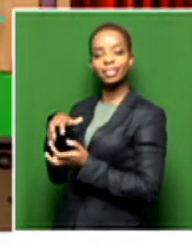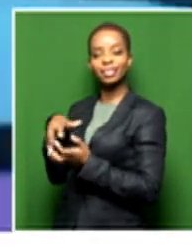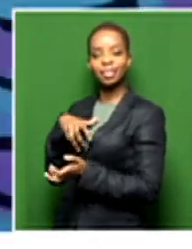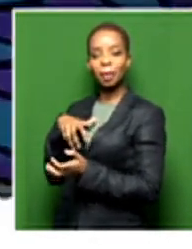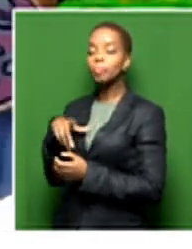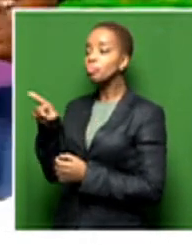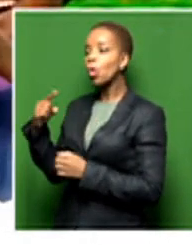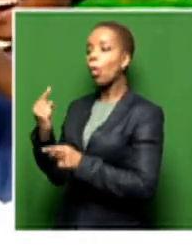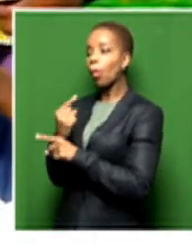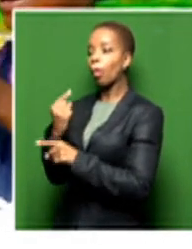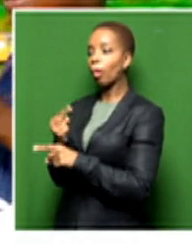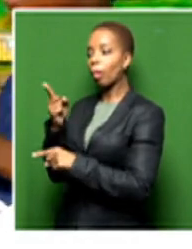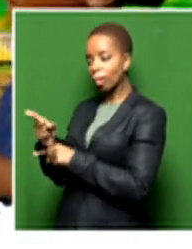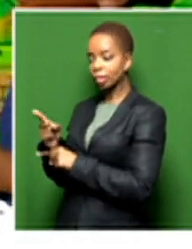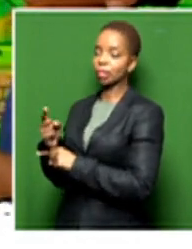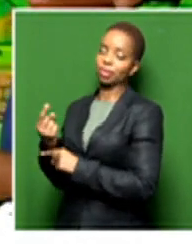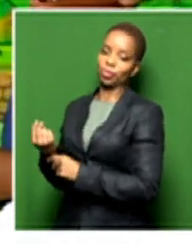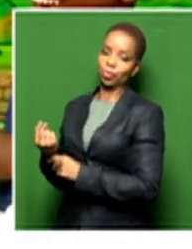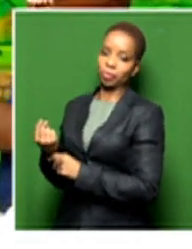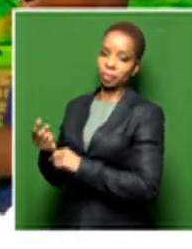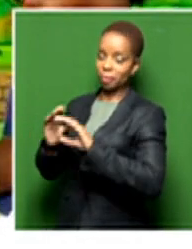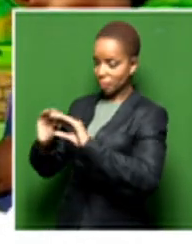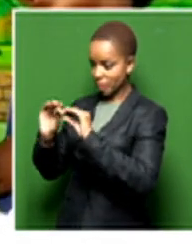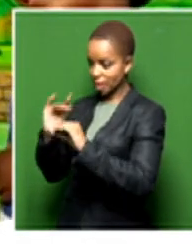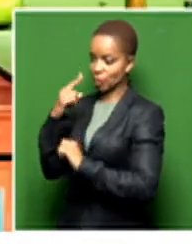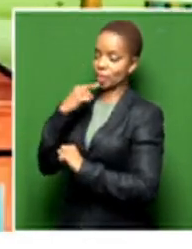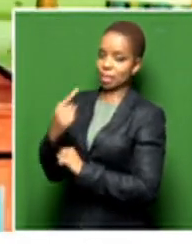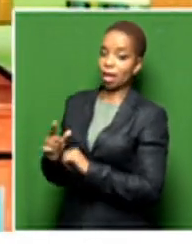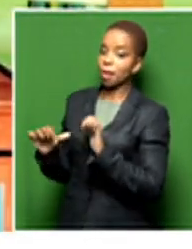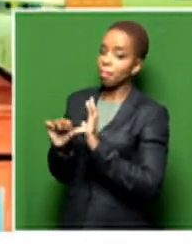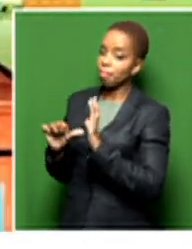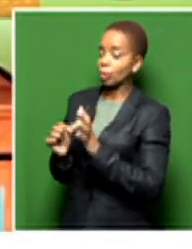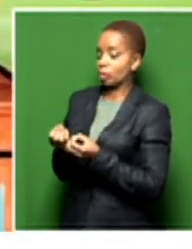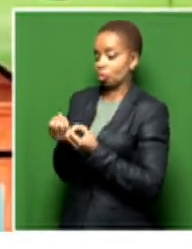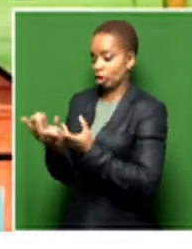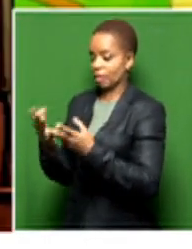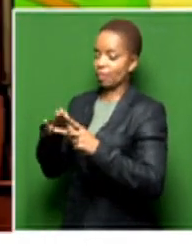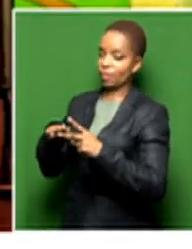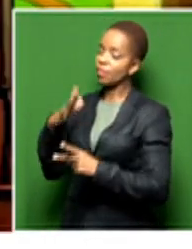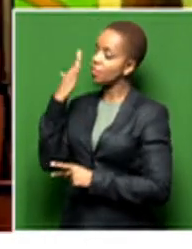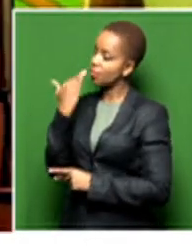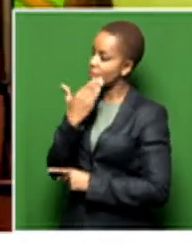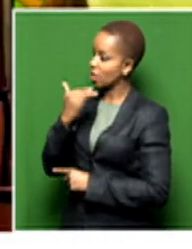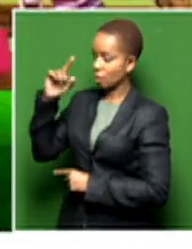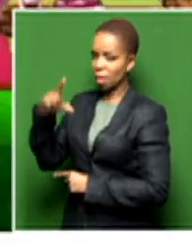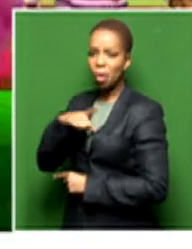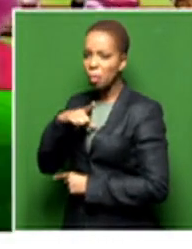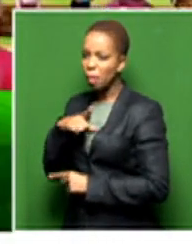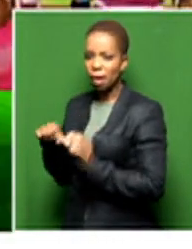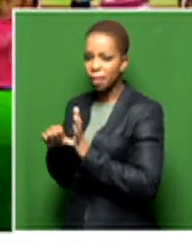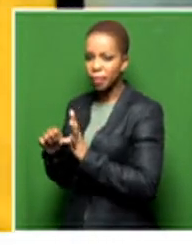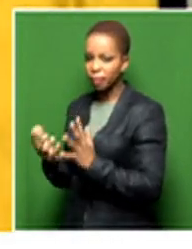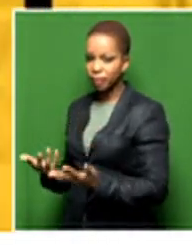Okay, you always teach the importance of giving and kindness. Why, Elmo? Why is this important to